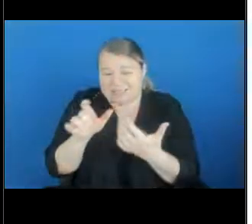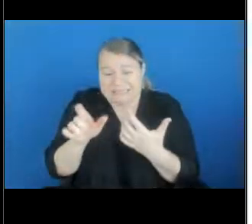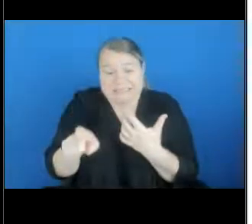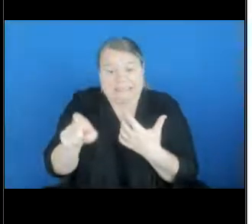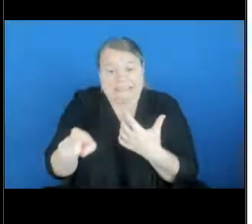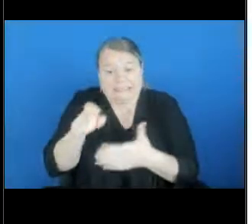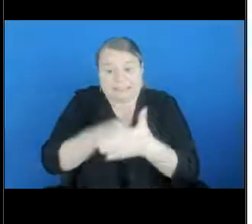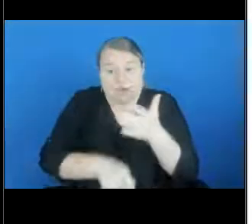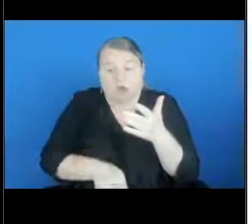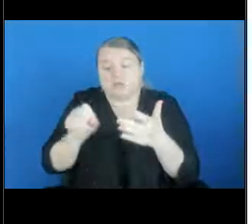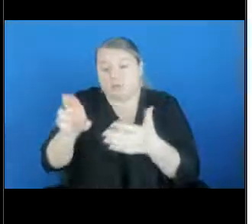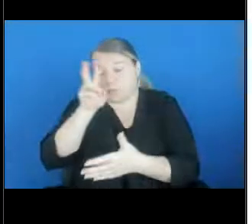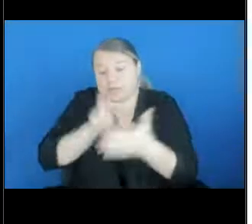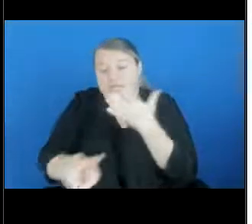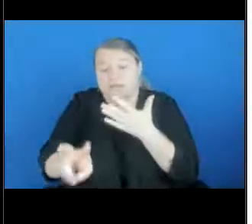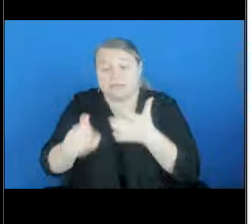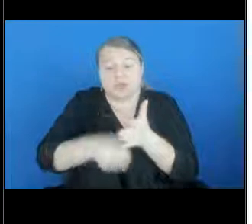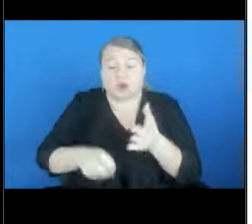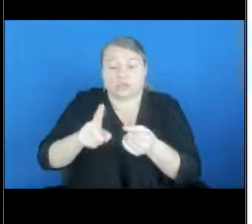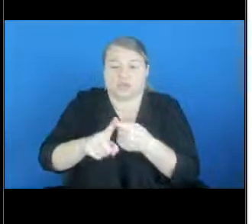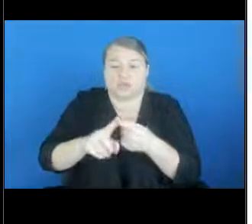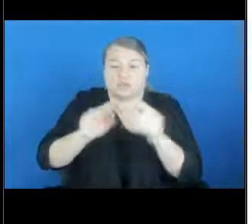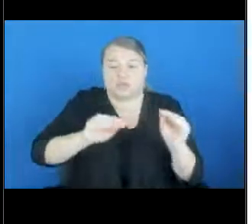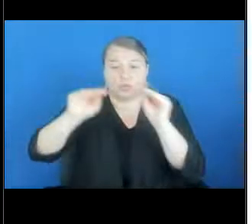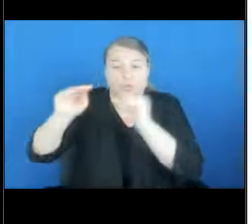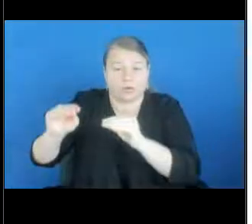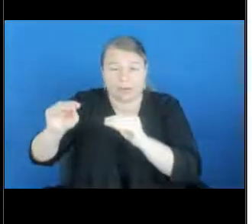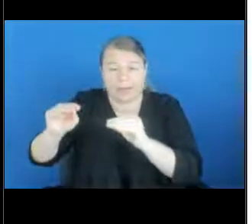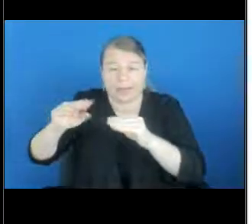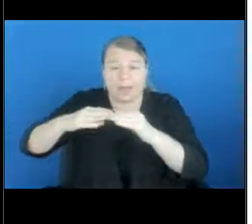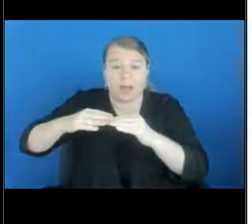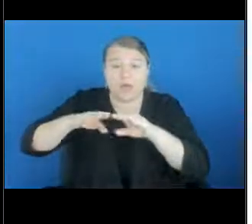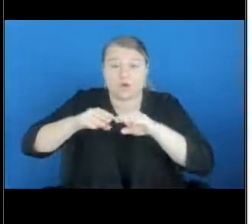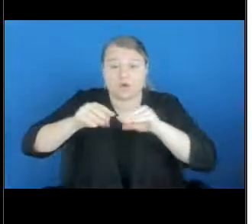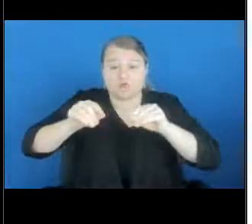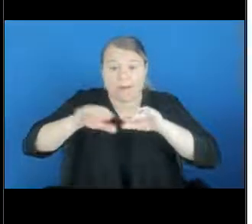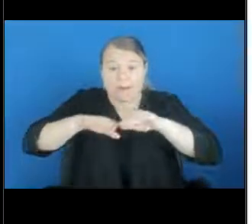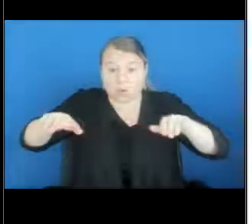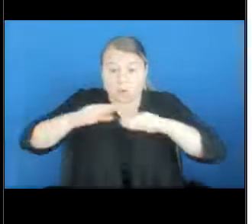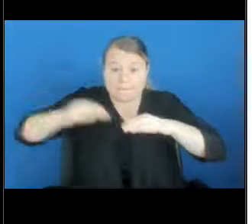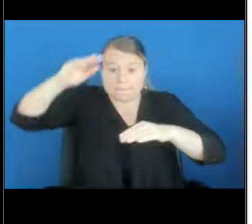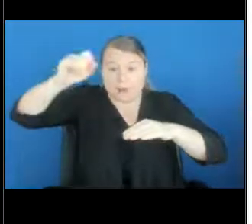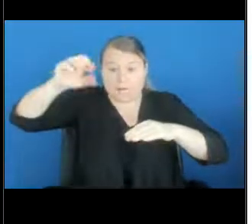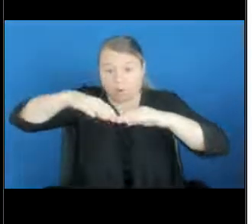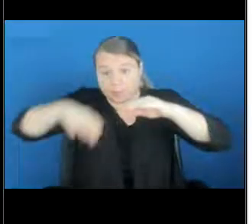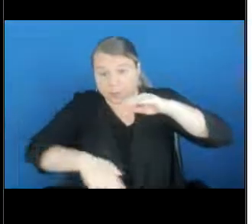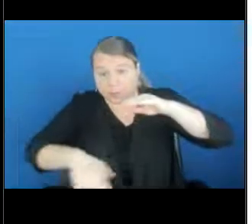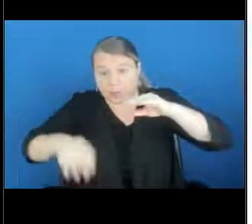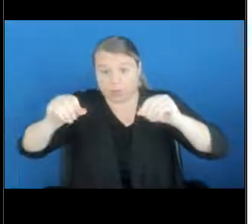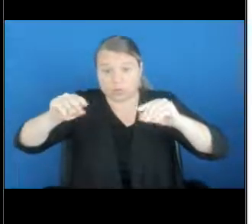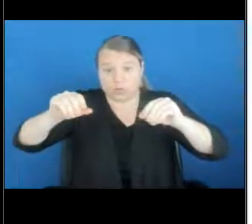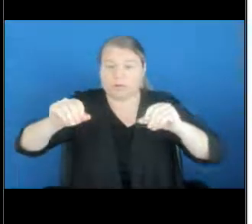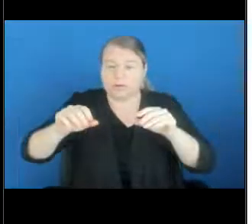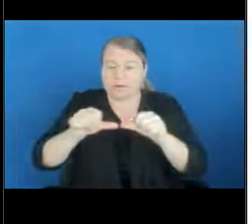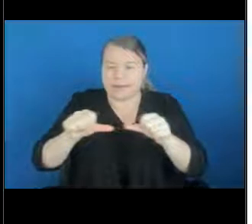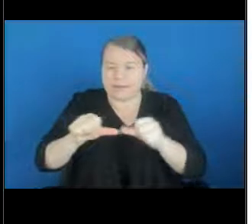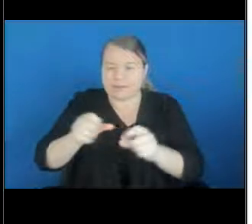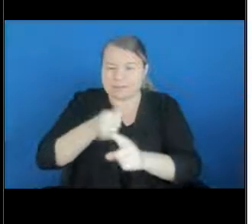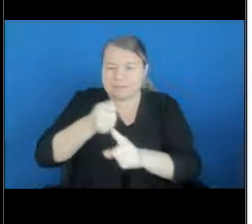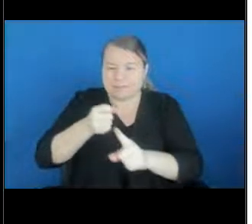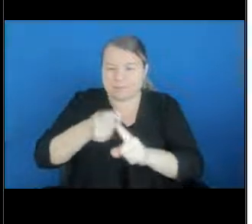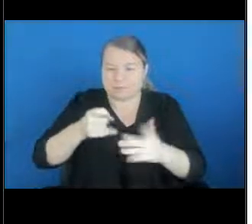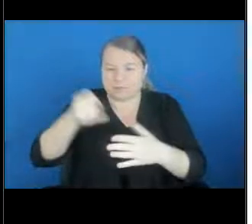or relocating above or below ground the areas that are impacted by the project.